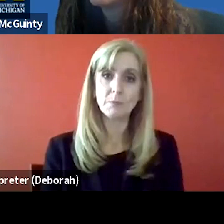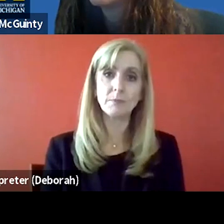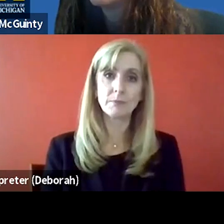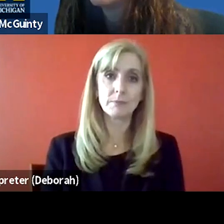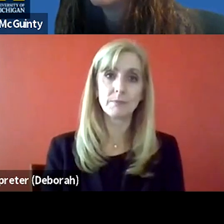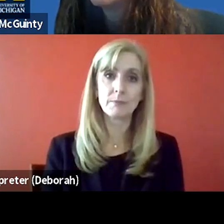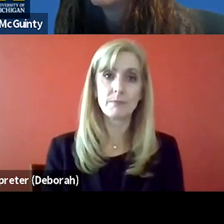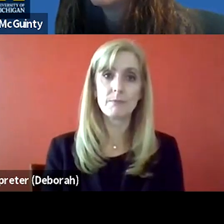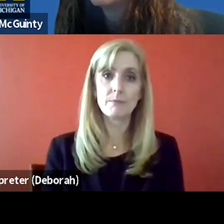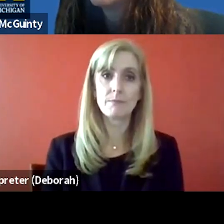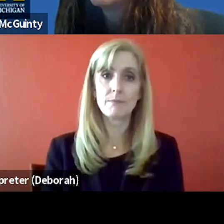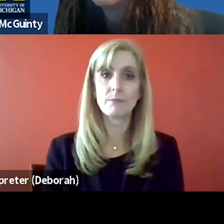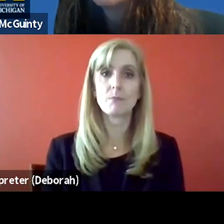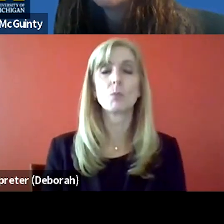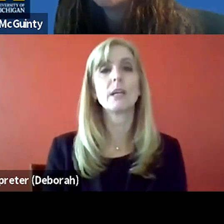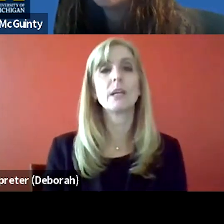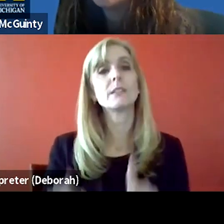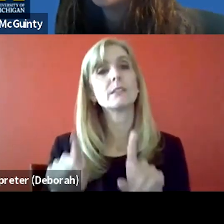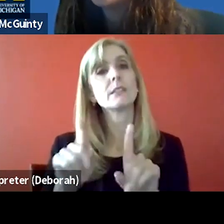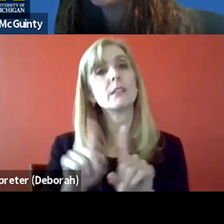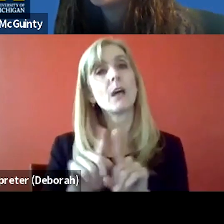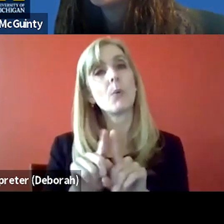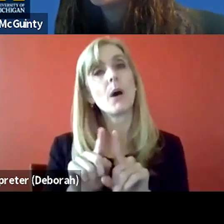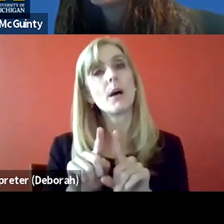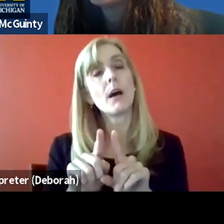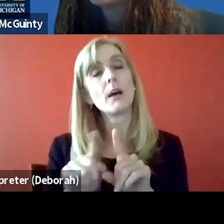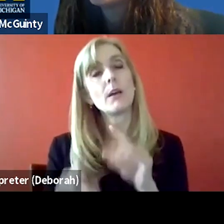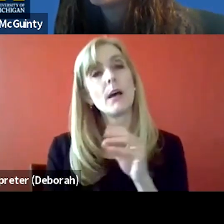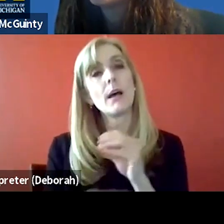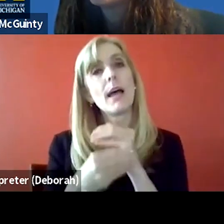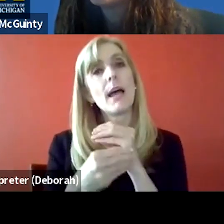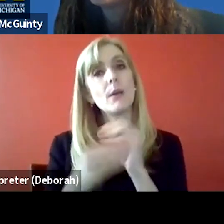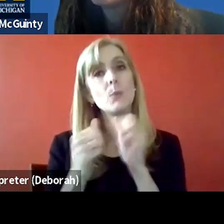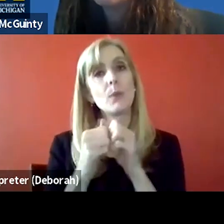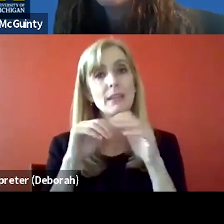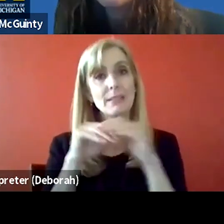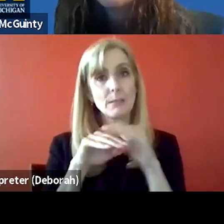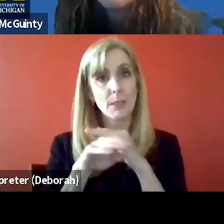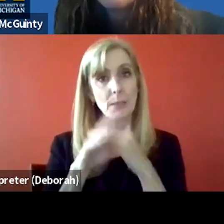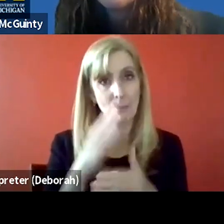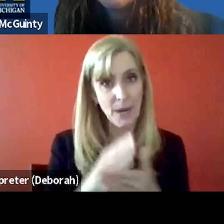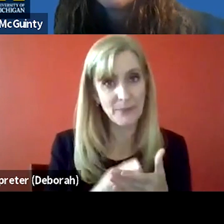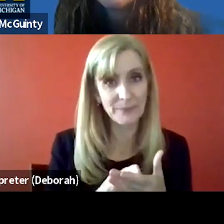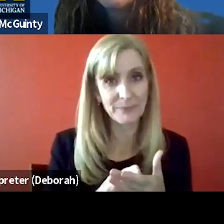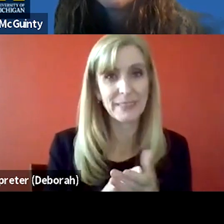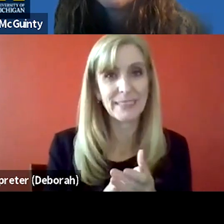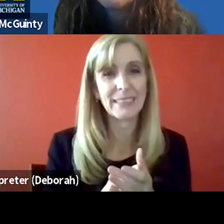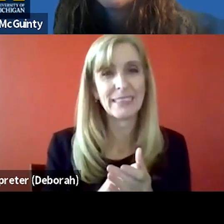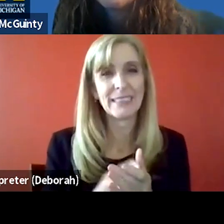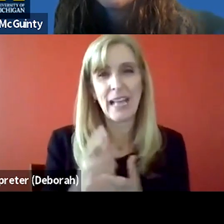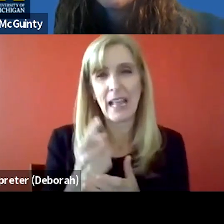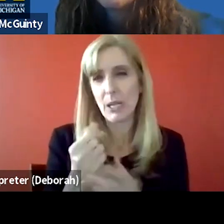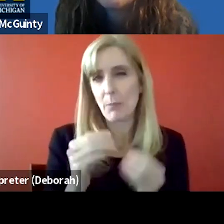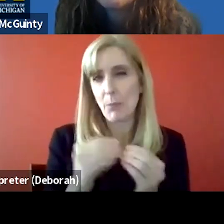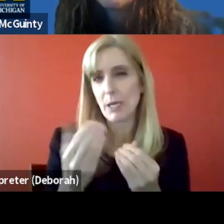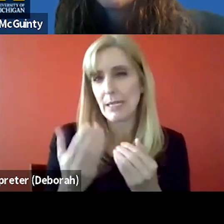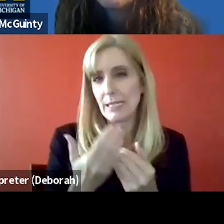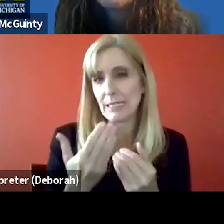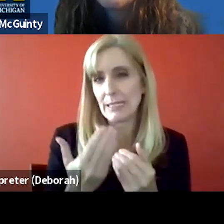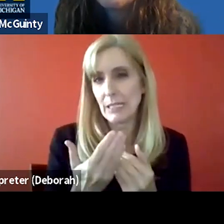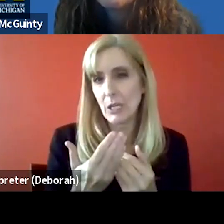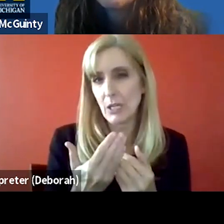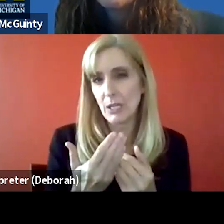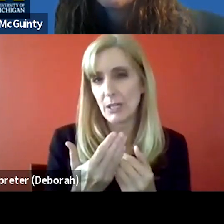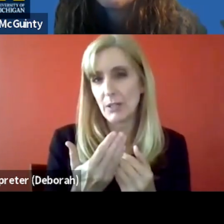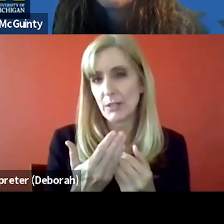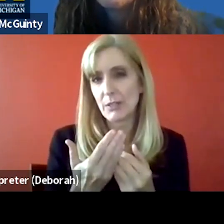I will also add on with the accessibility part. I think if it's just a little bit more easier for students to not see as a big,